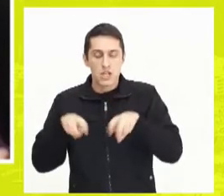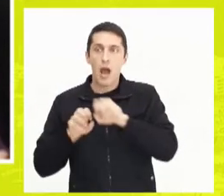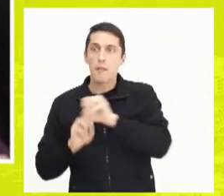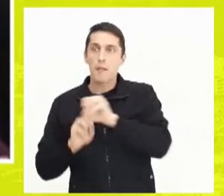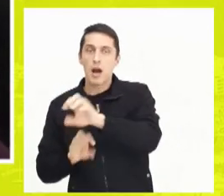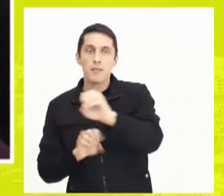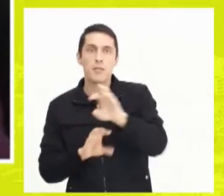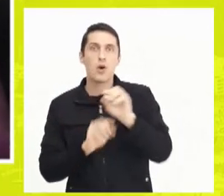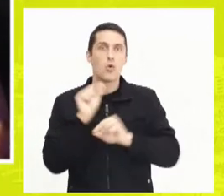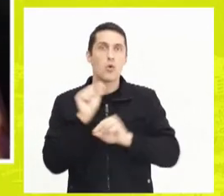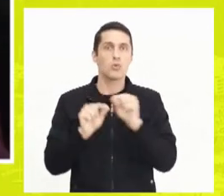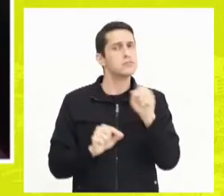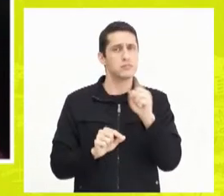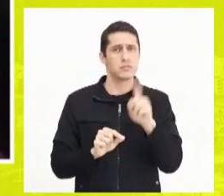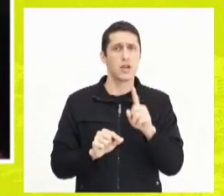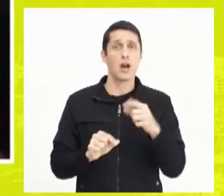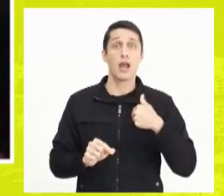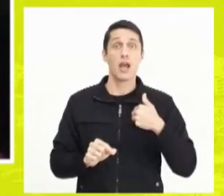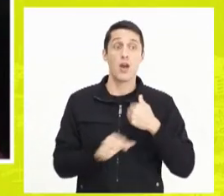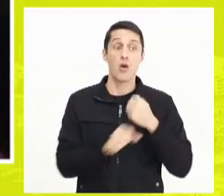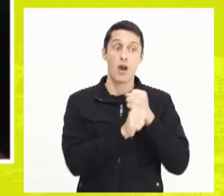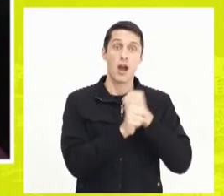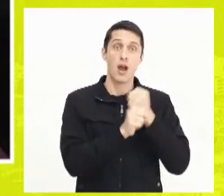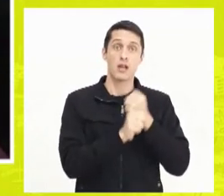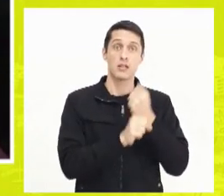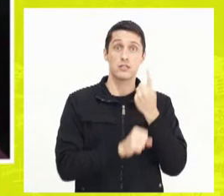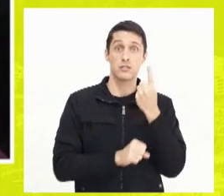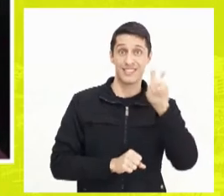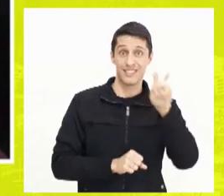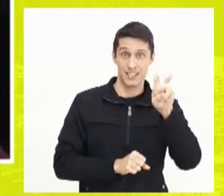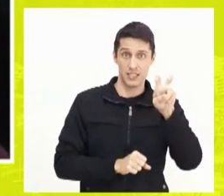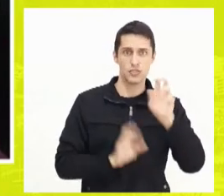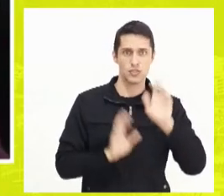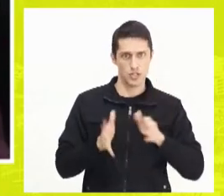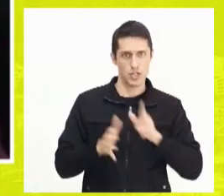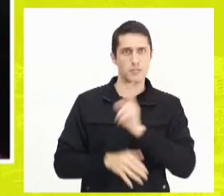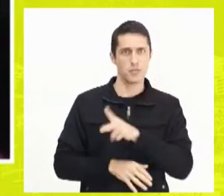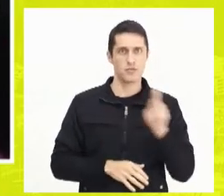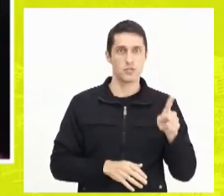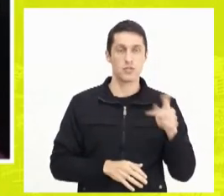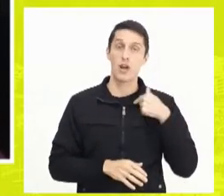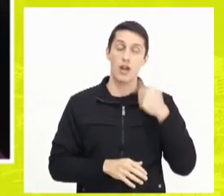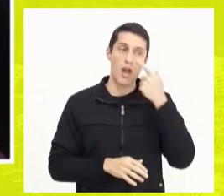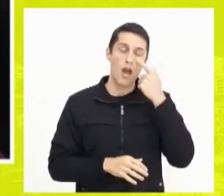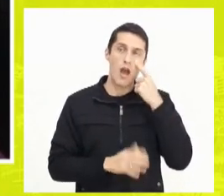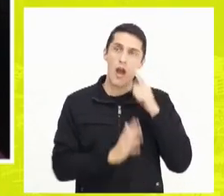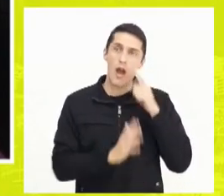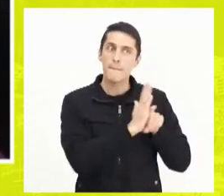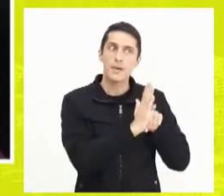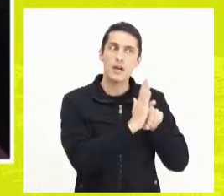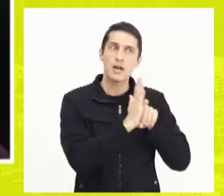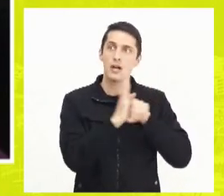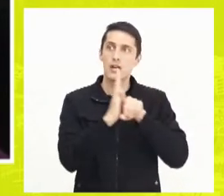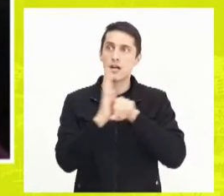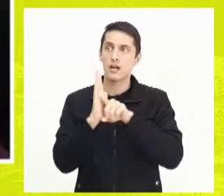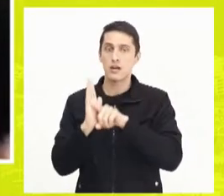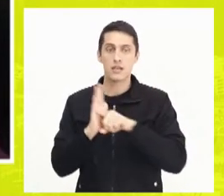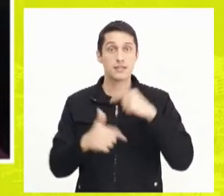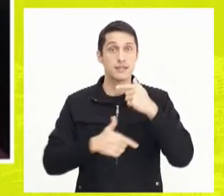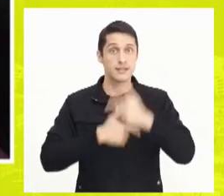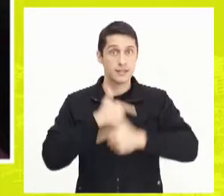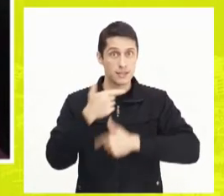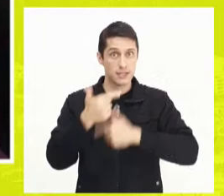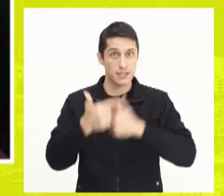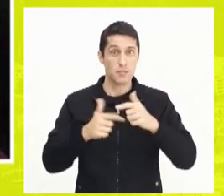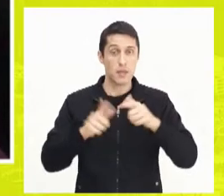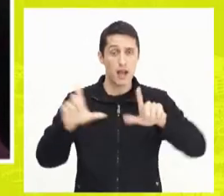classroom life but me myself as a teacher for so many years i see that